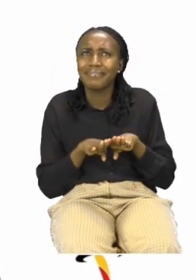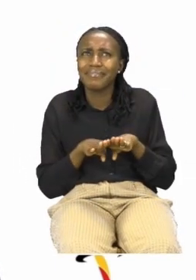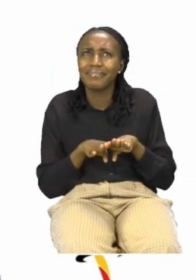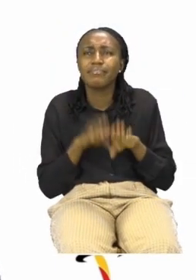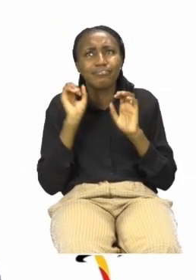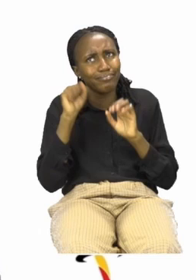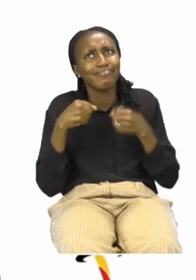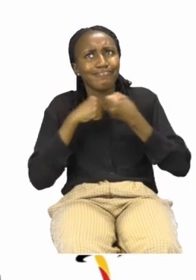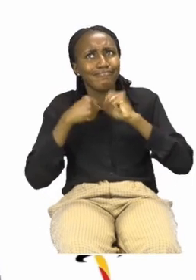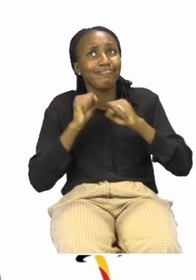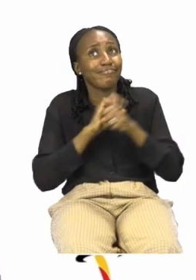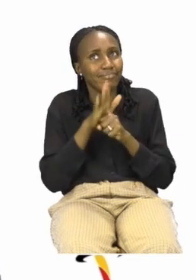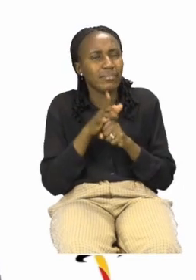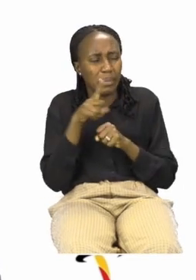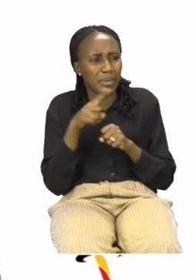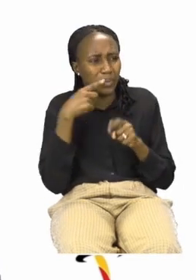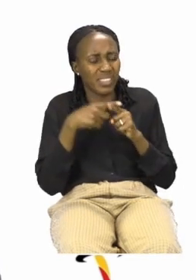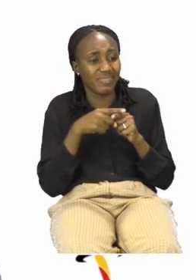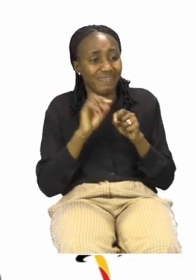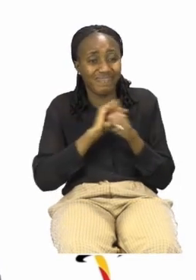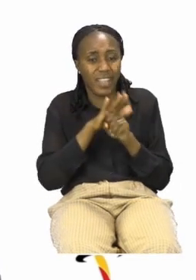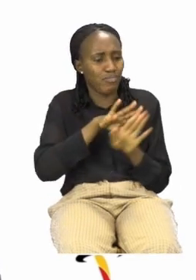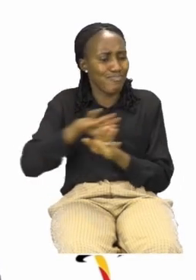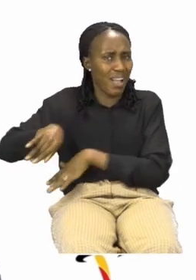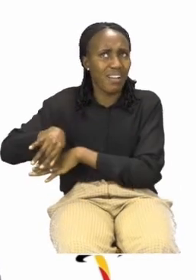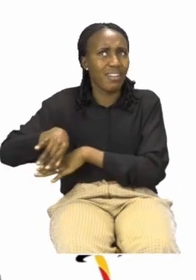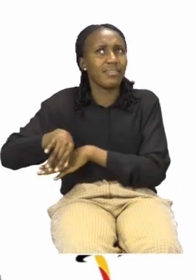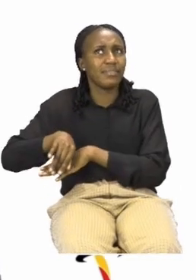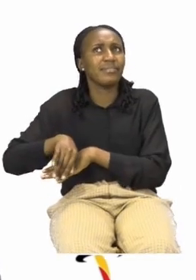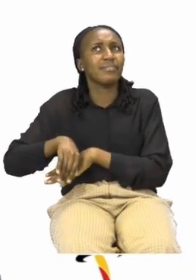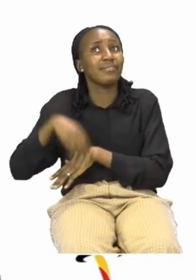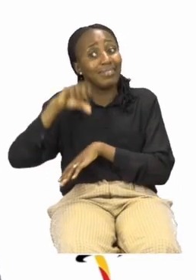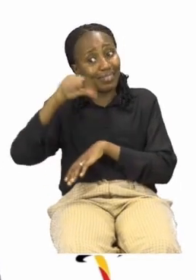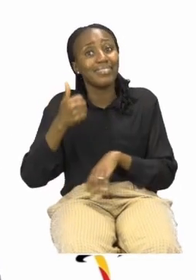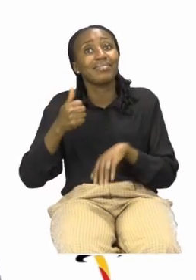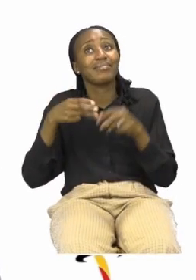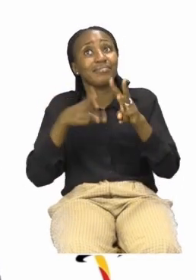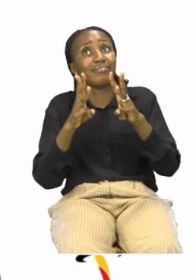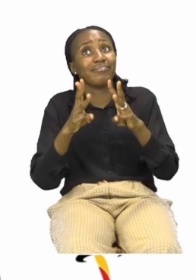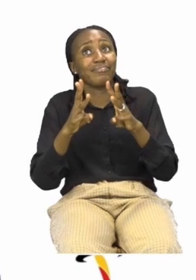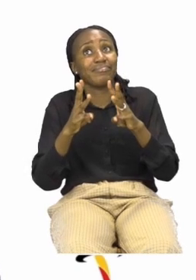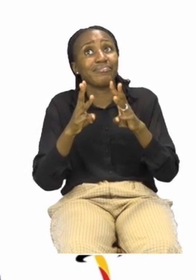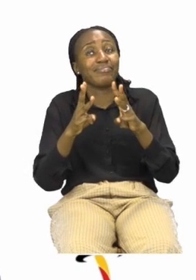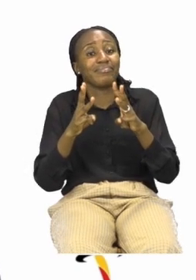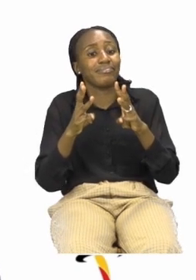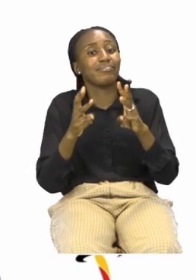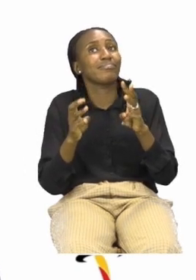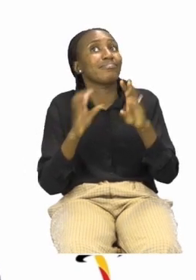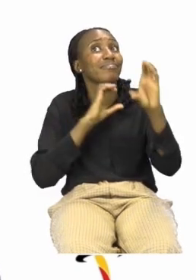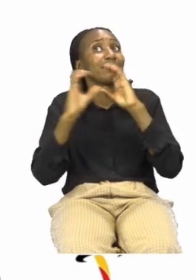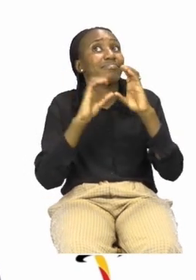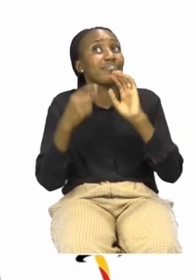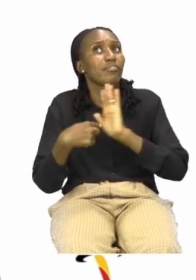of COVID, but we said COVID as a challenge, it created an opportunity for us to know that there is another way that we can be able to market ourselves and market